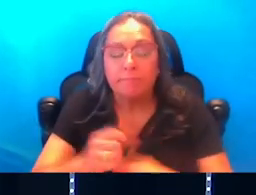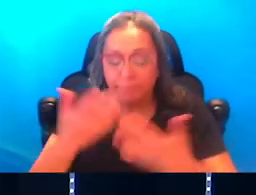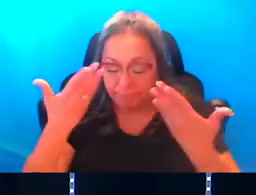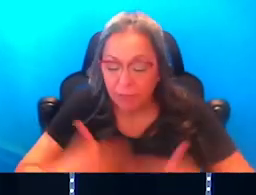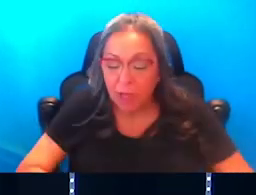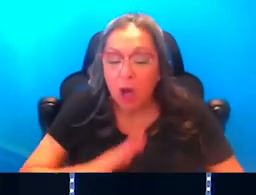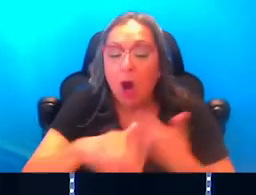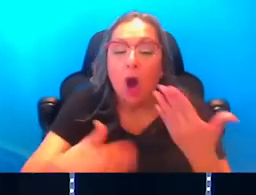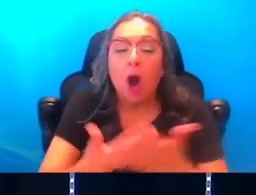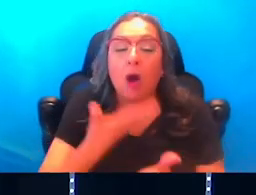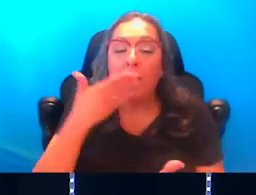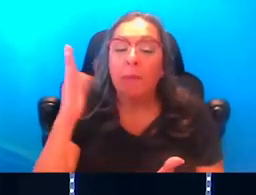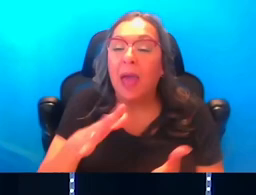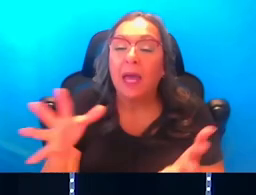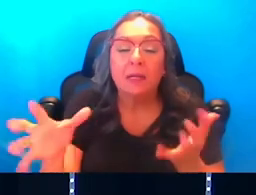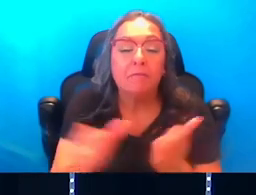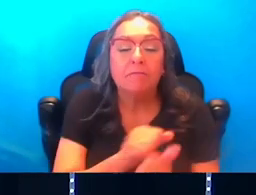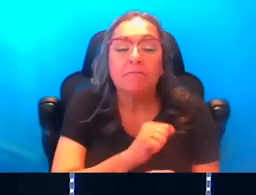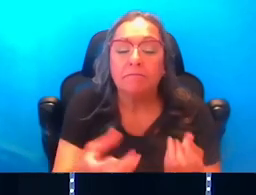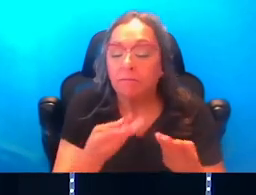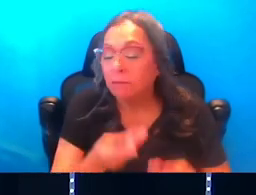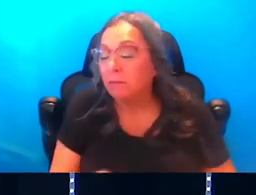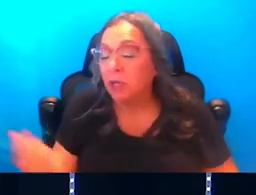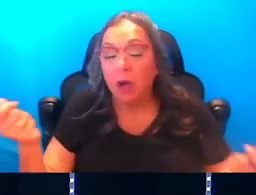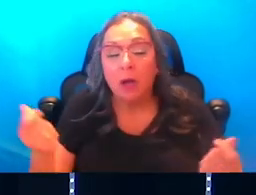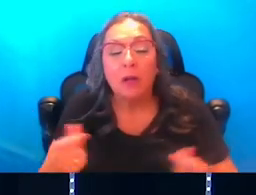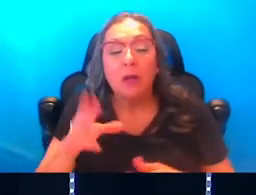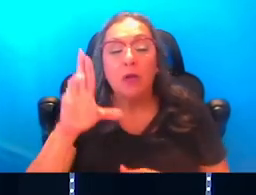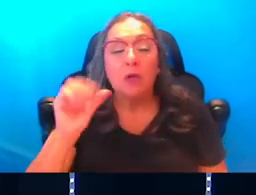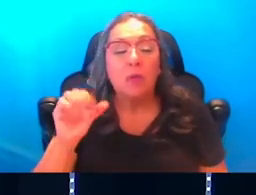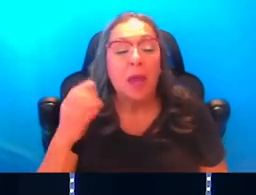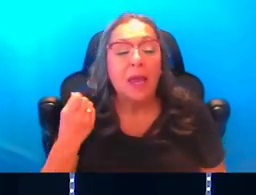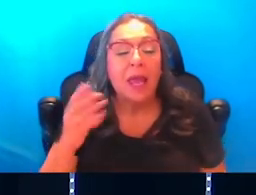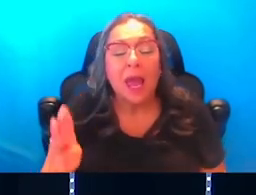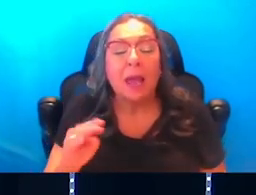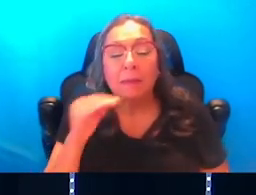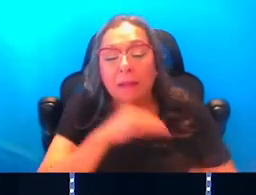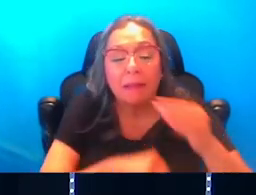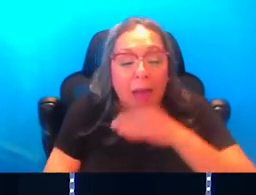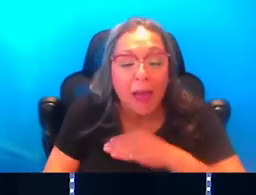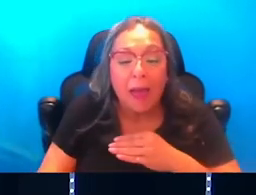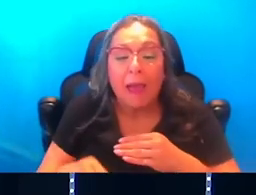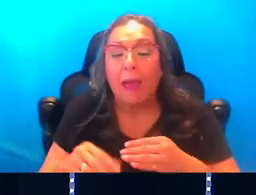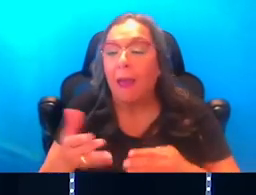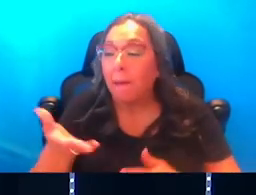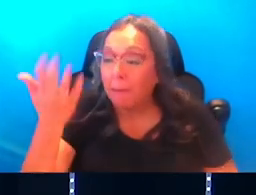bad away. All Rahab's lies, all her past, all her prostitution, gone.